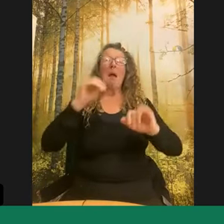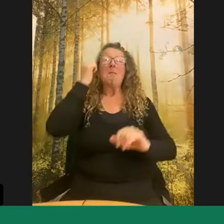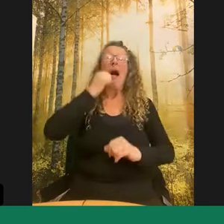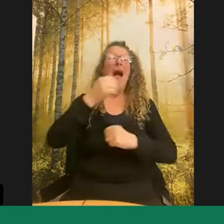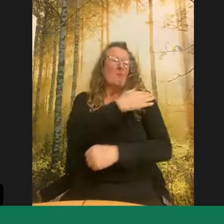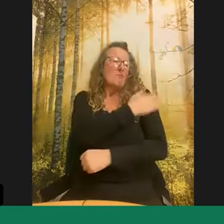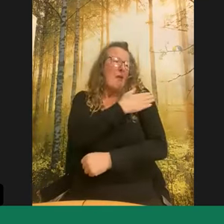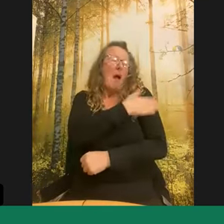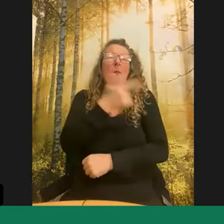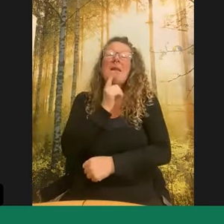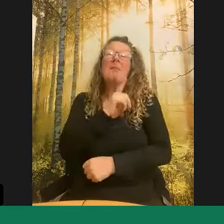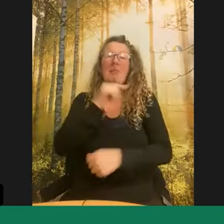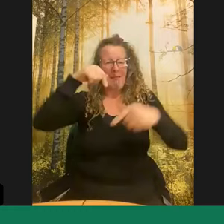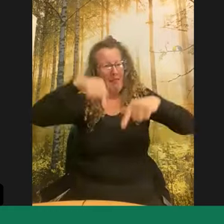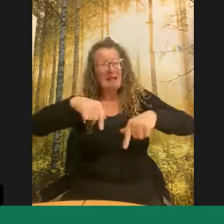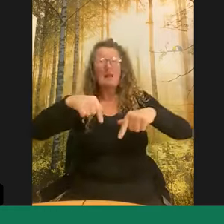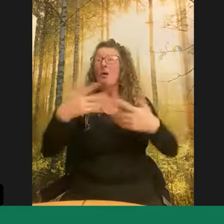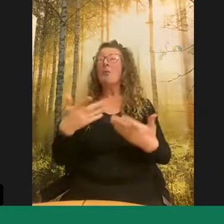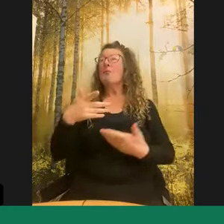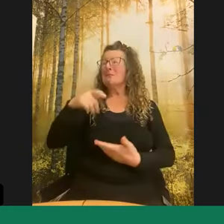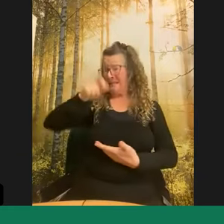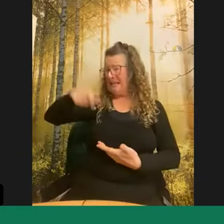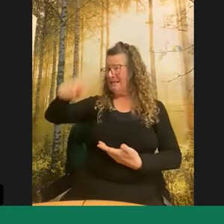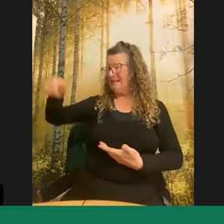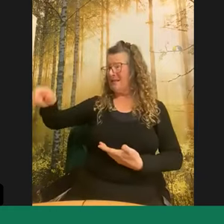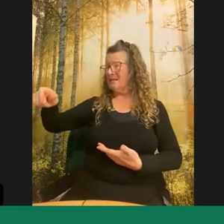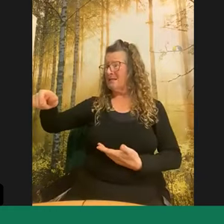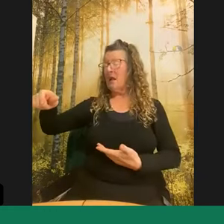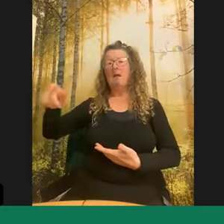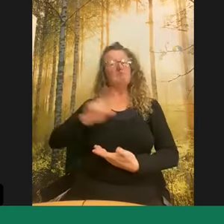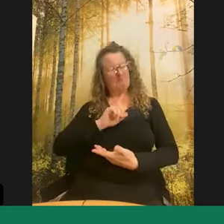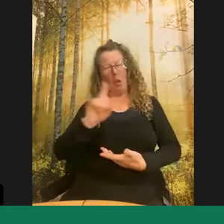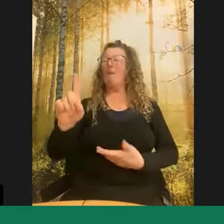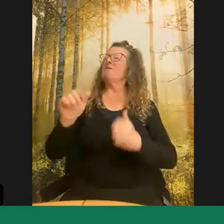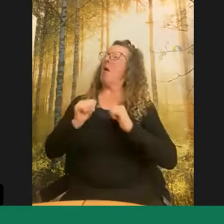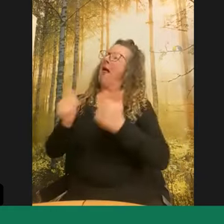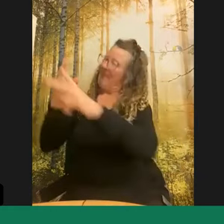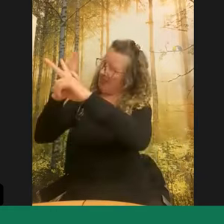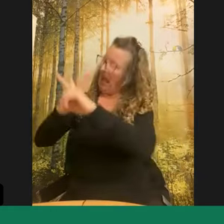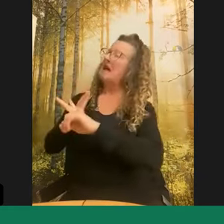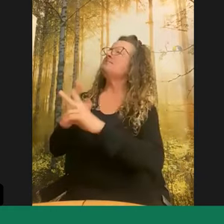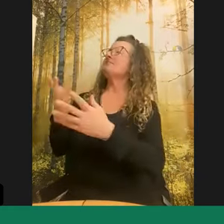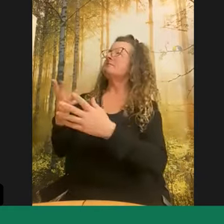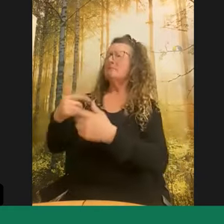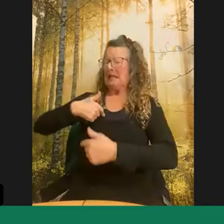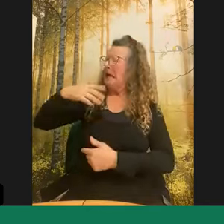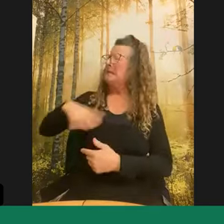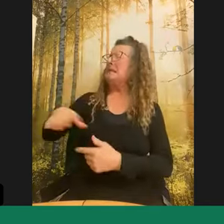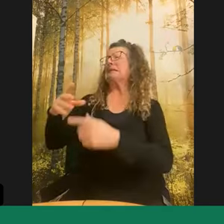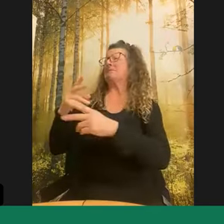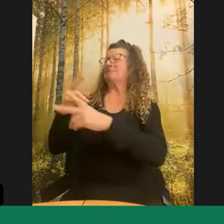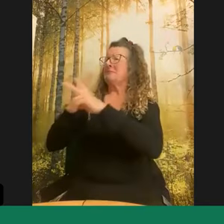this country, who are citizens, are presenting themselves for healthcare when they have healthcare needs is when they end up being